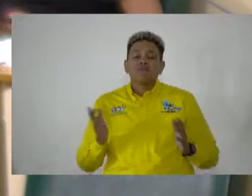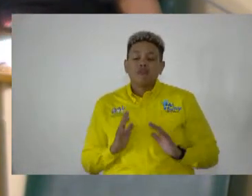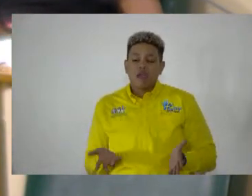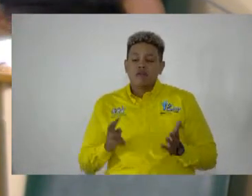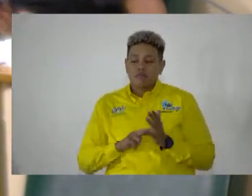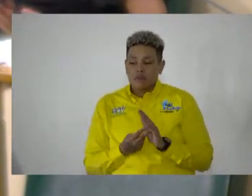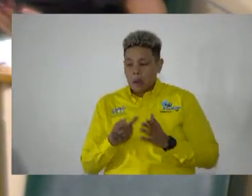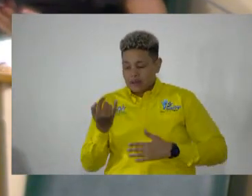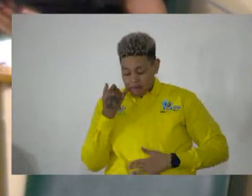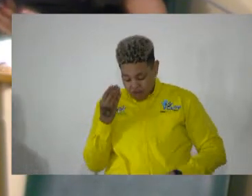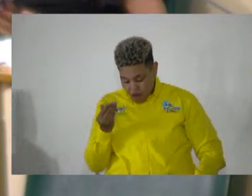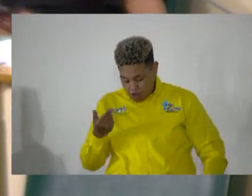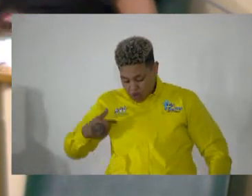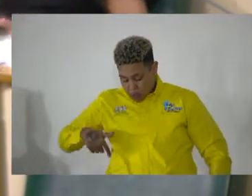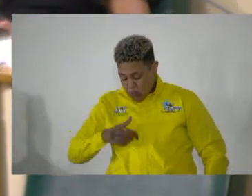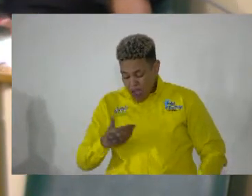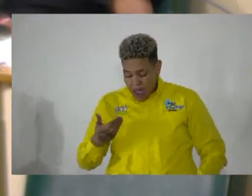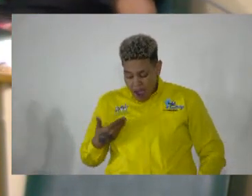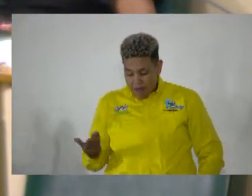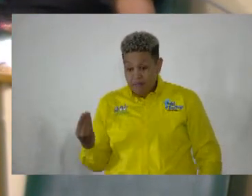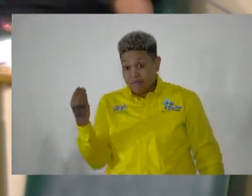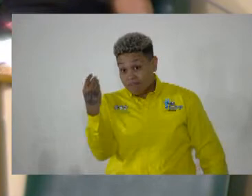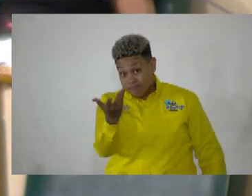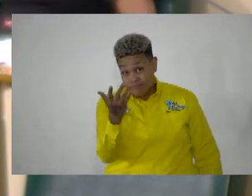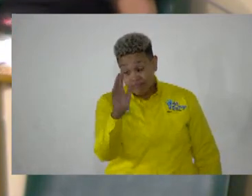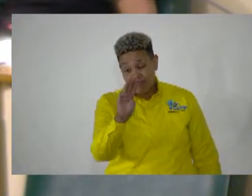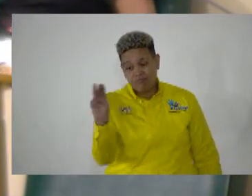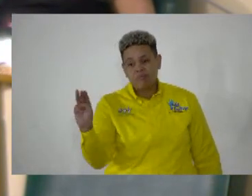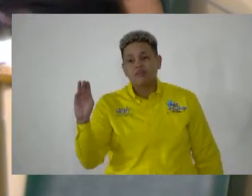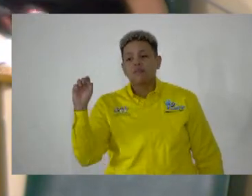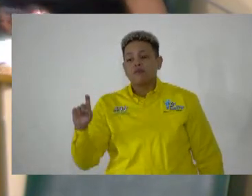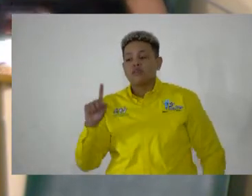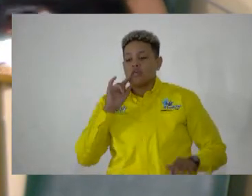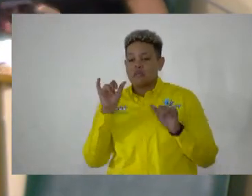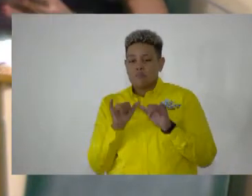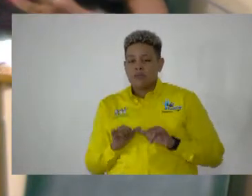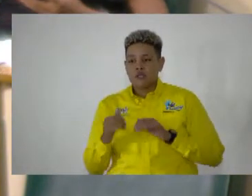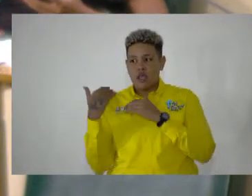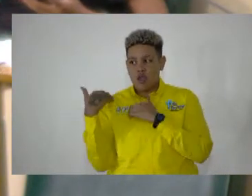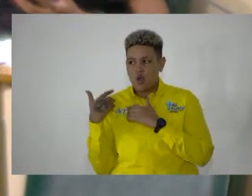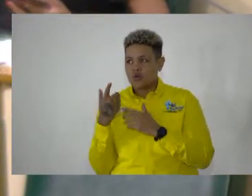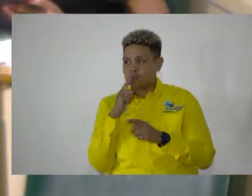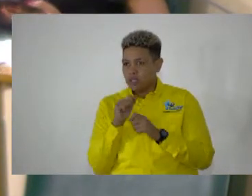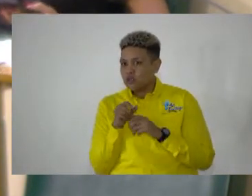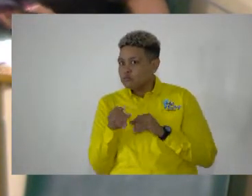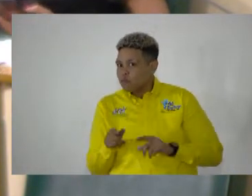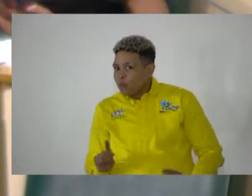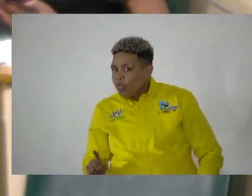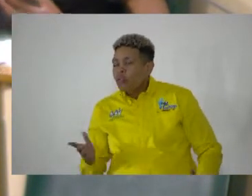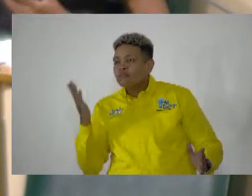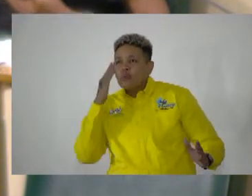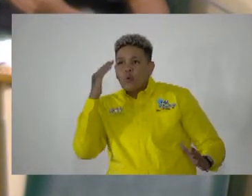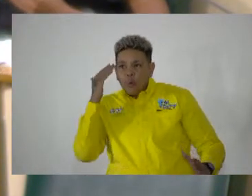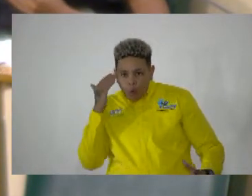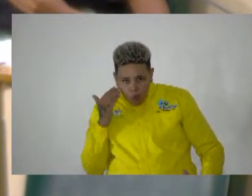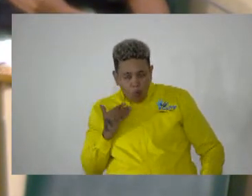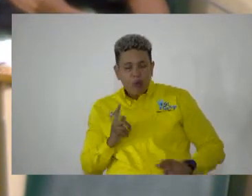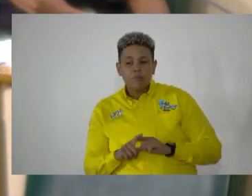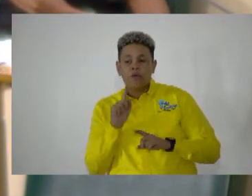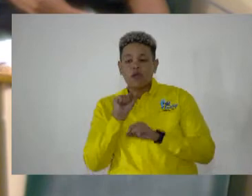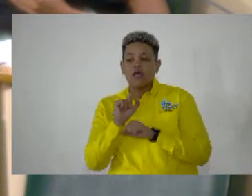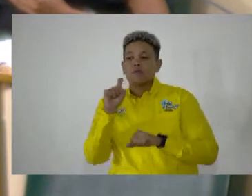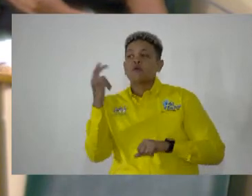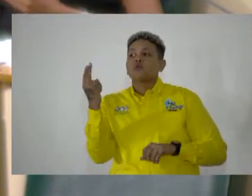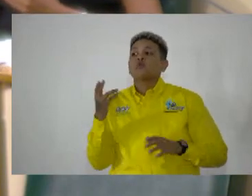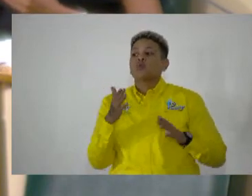words, the funds that we have allocated, we must be able to measure and account for it, and it must be used in the way